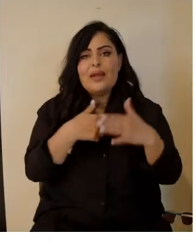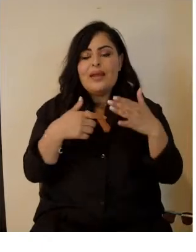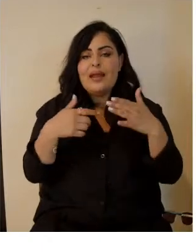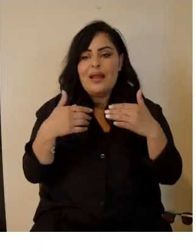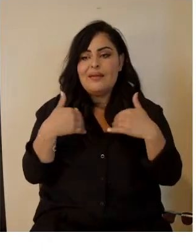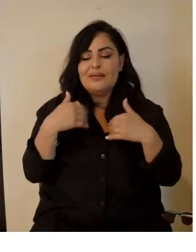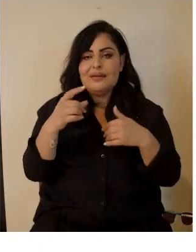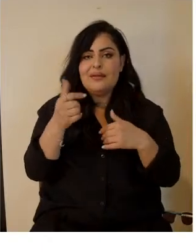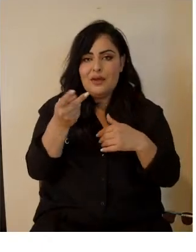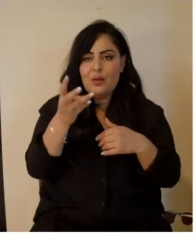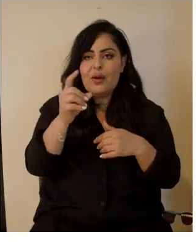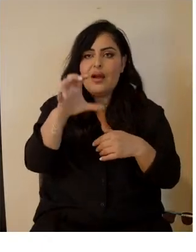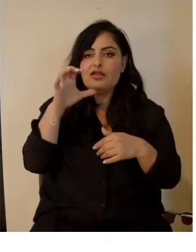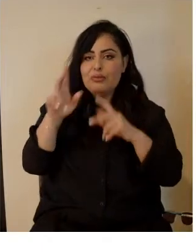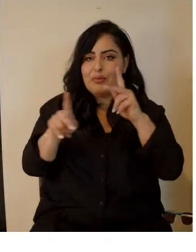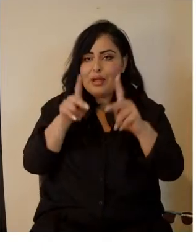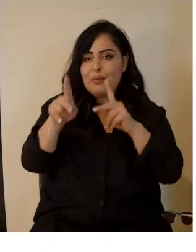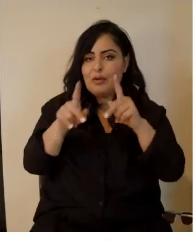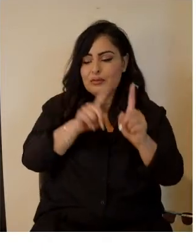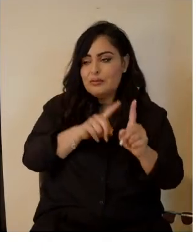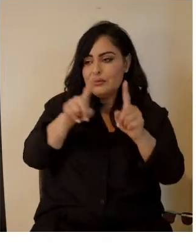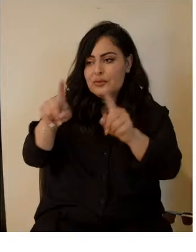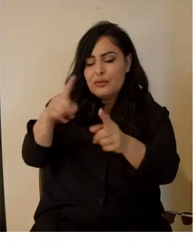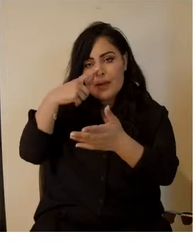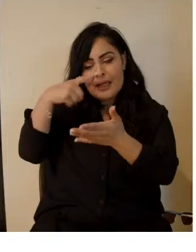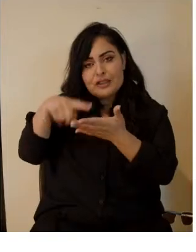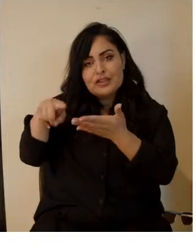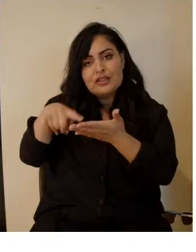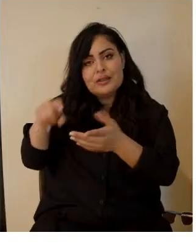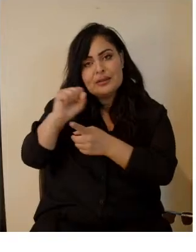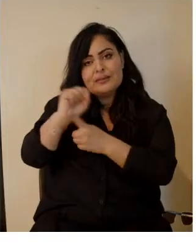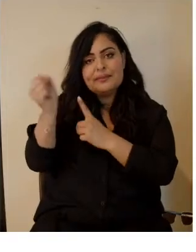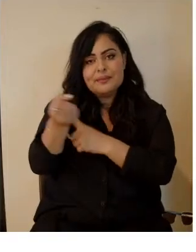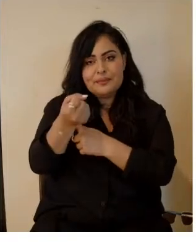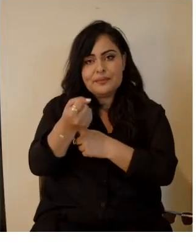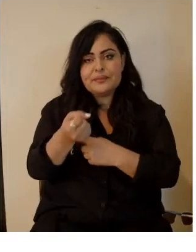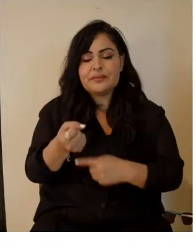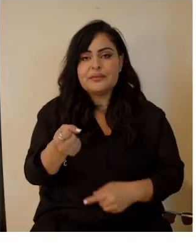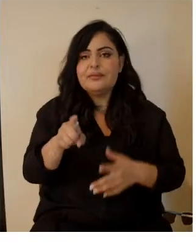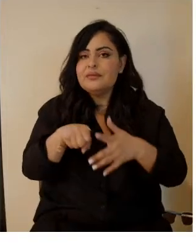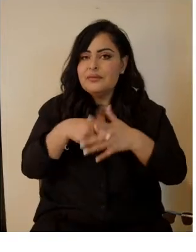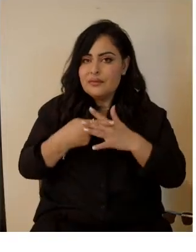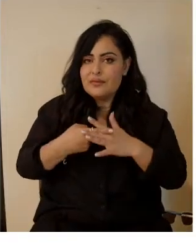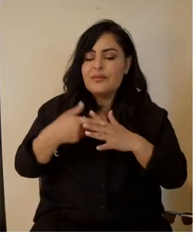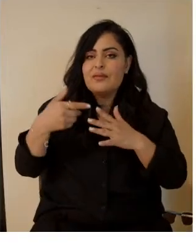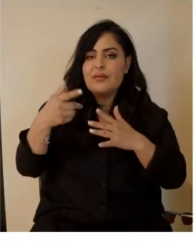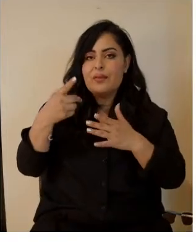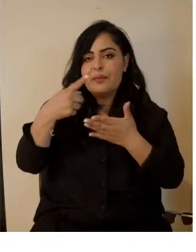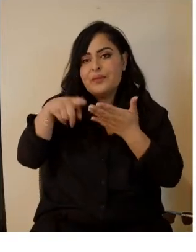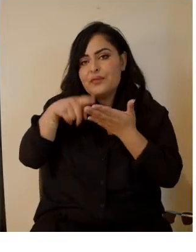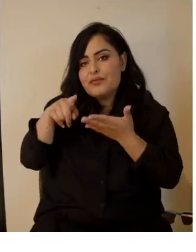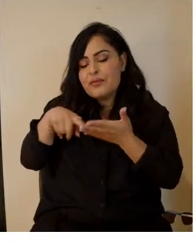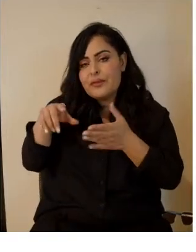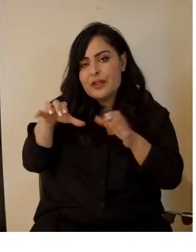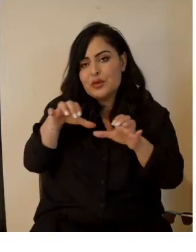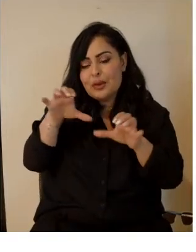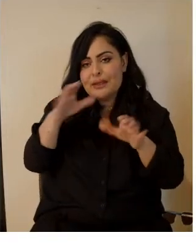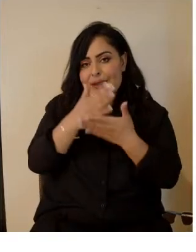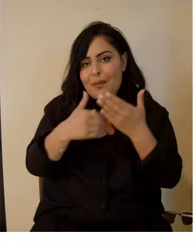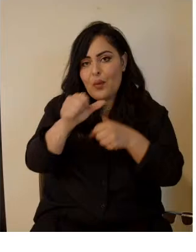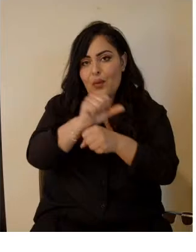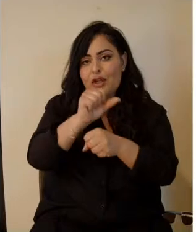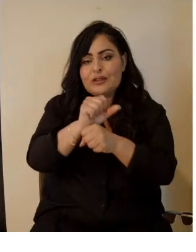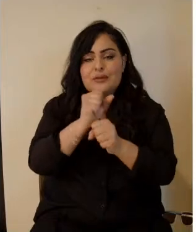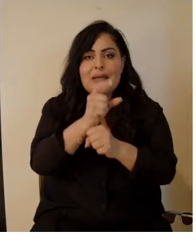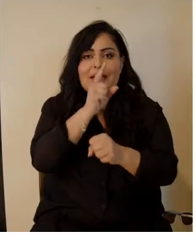hundred people to assess the situation, and actually started doing some work to try to make